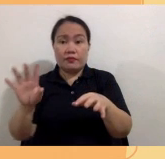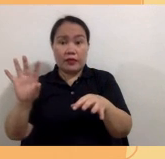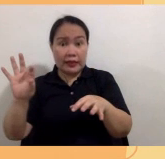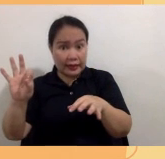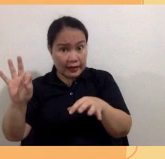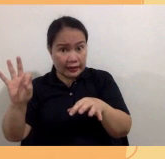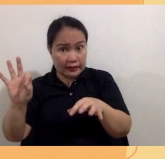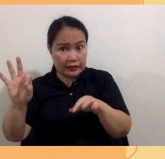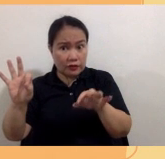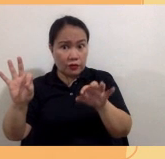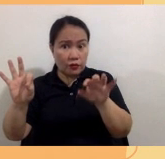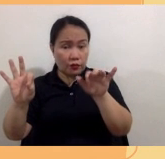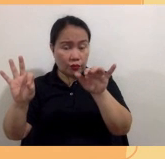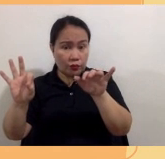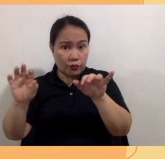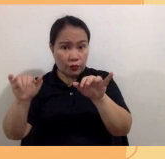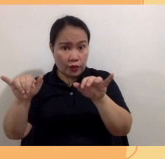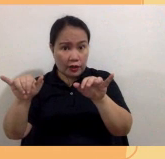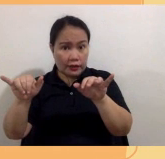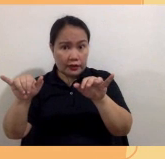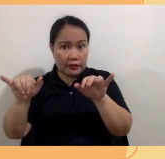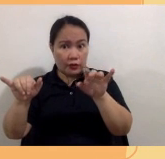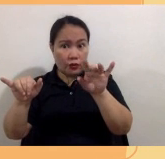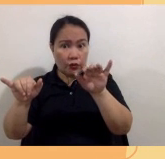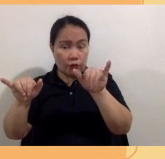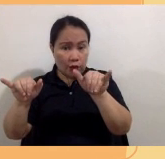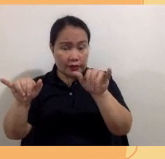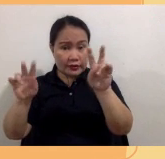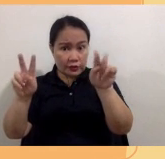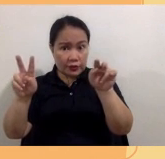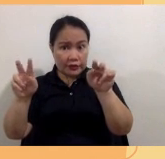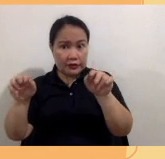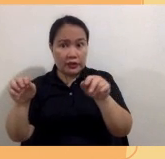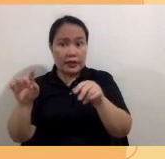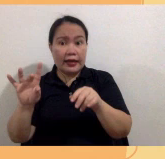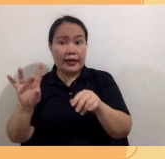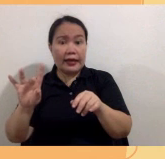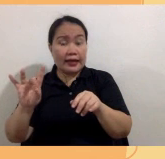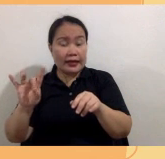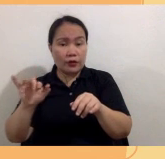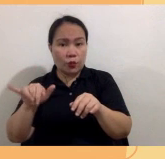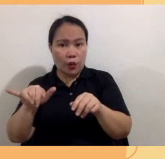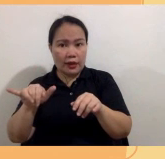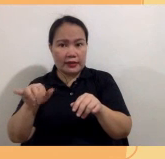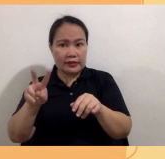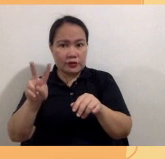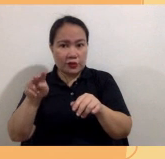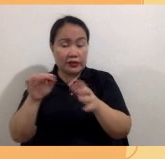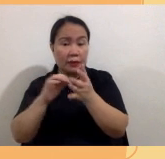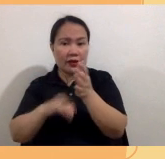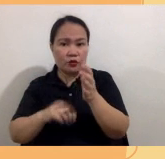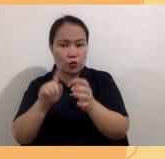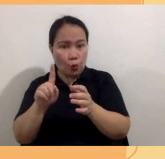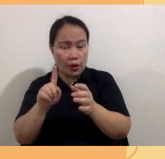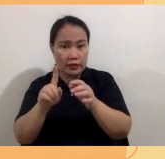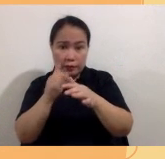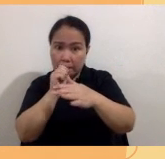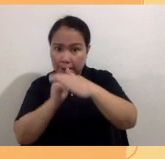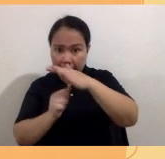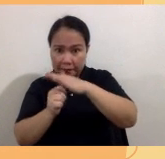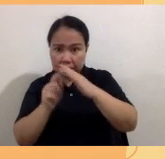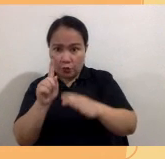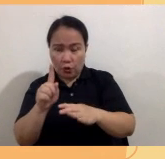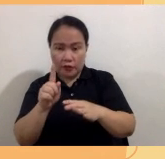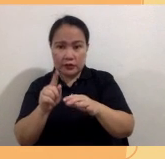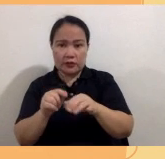is 8y squared minus 16y. So, hindi natin to pwedeng i-combine doon kasi this is only